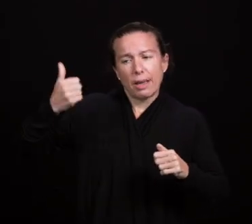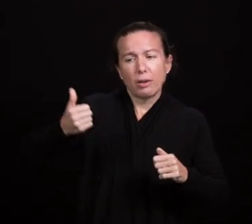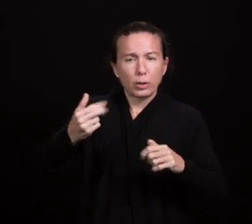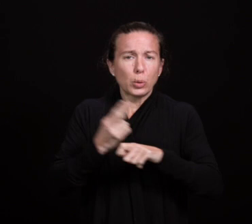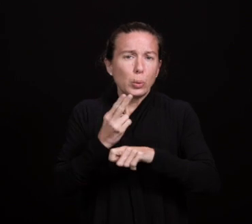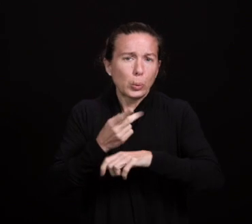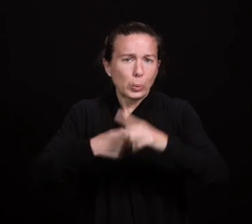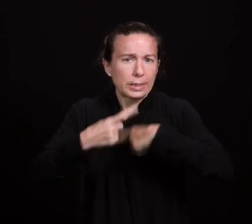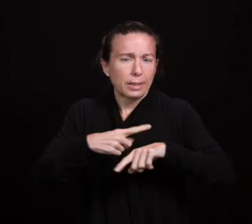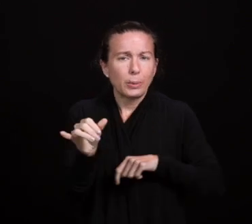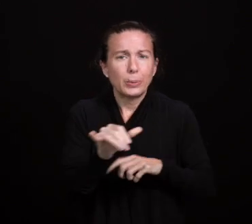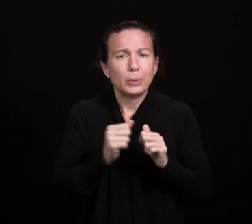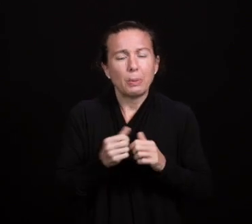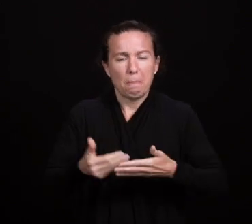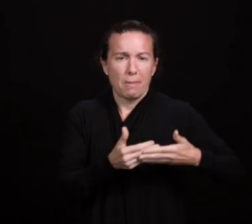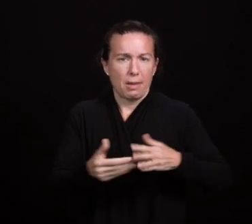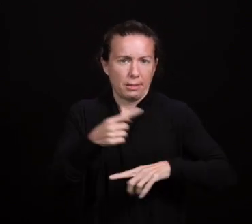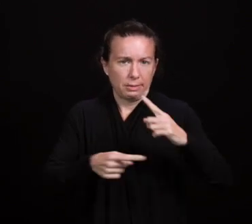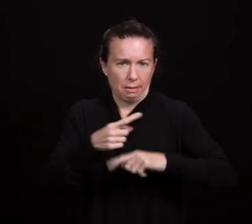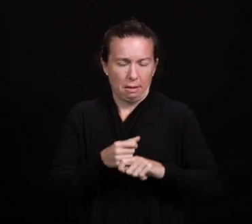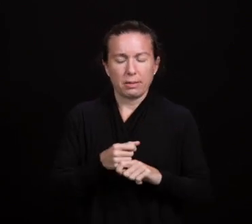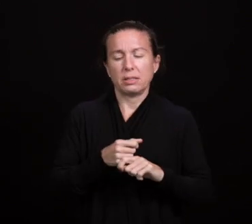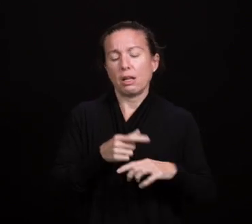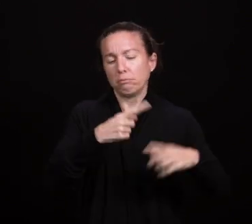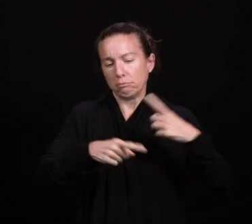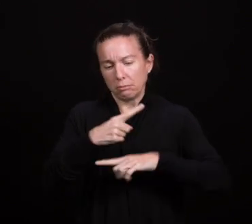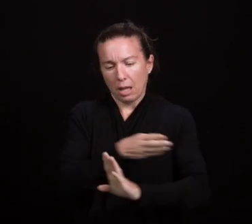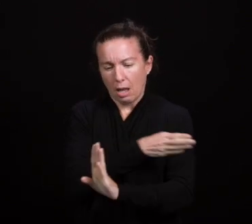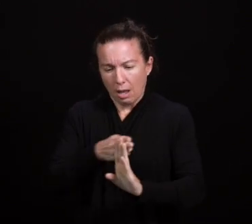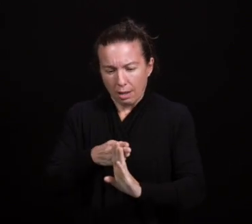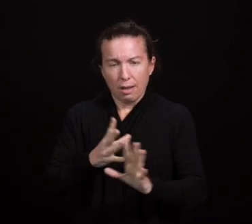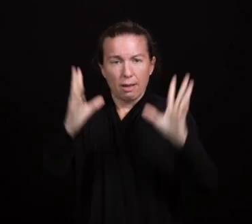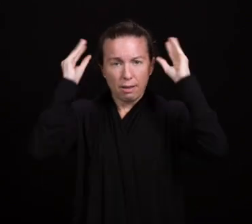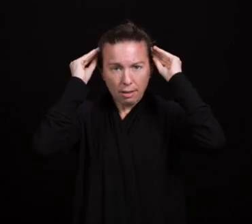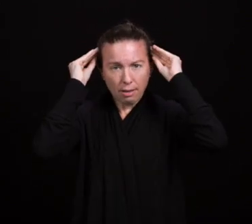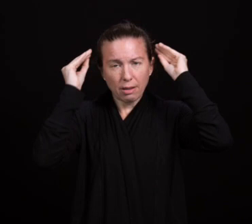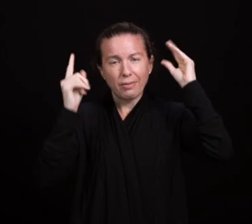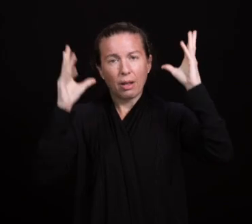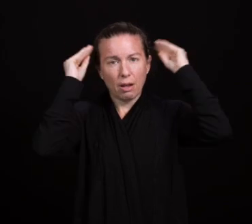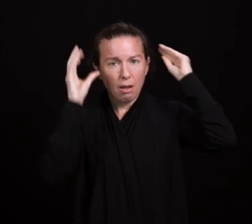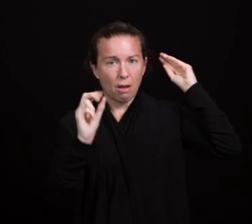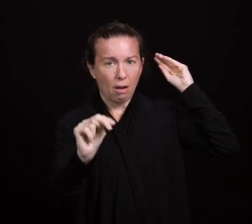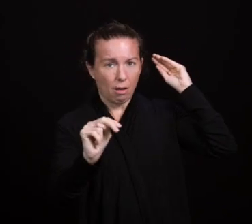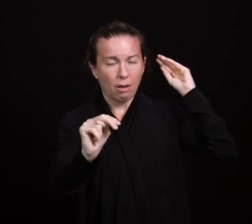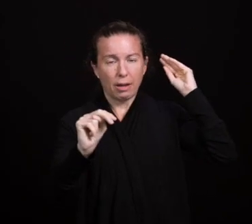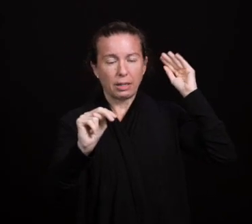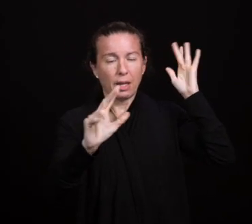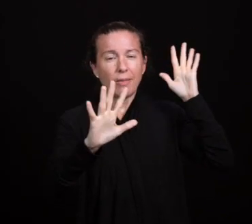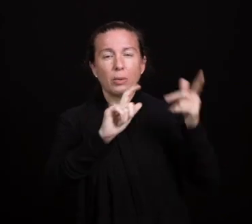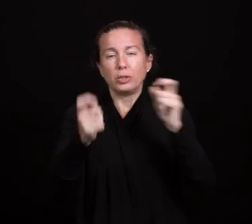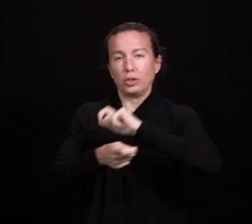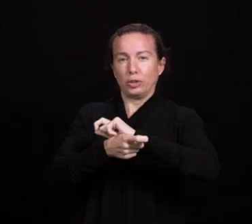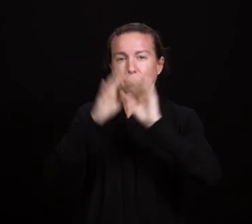baby signs. And we did that until she had her implants and she was activated. And then we really focused on